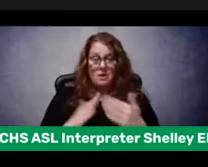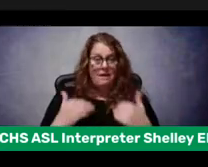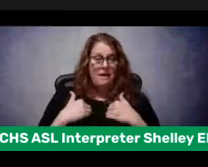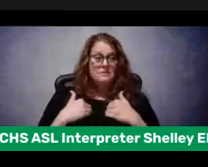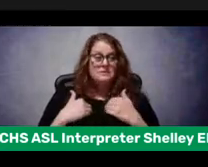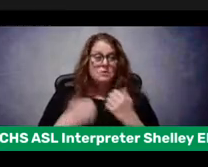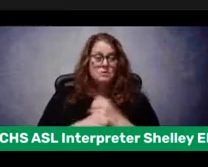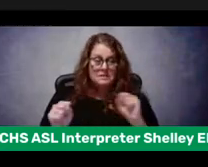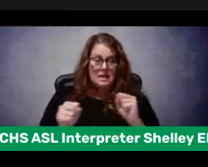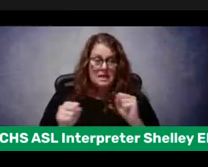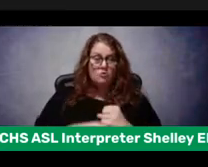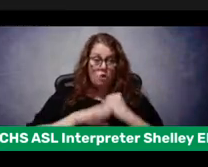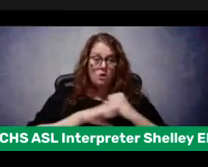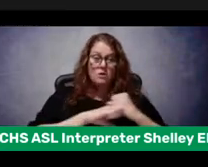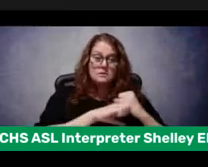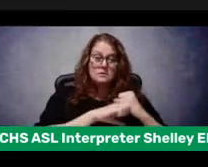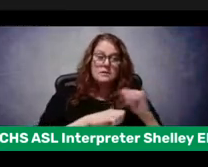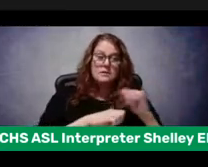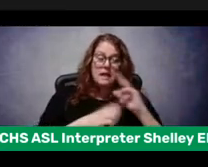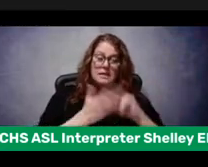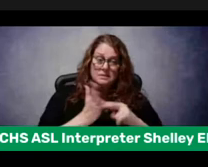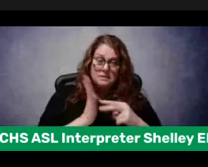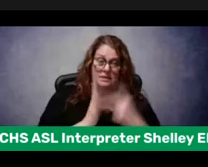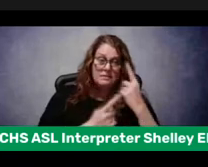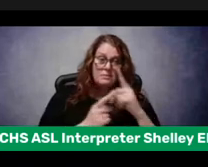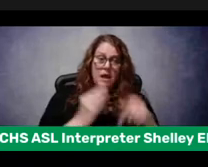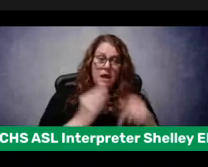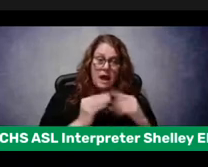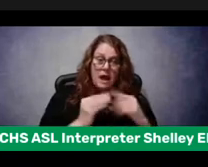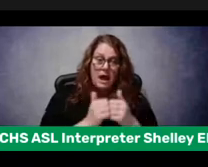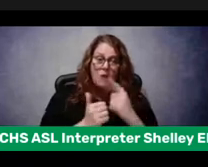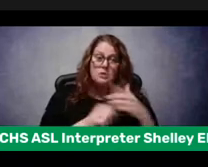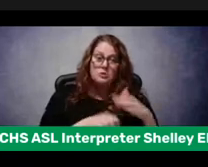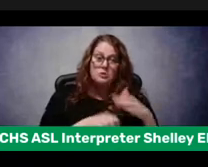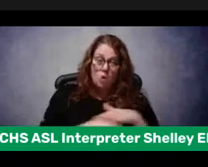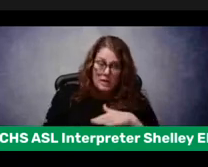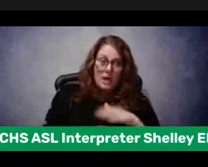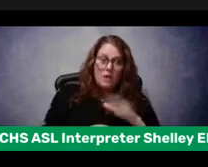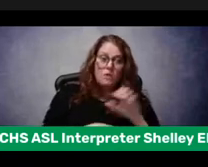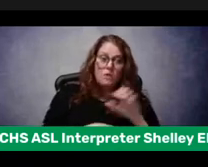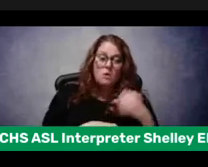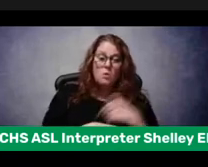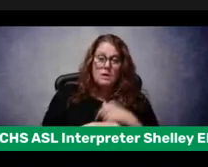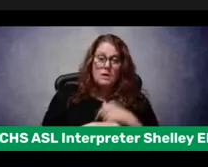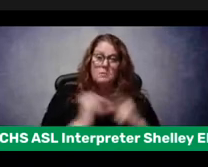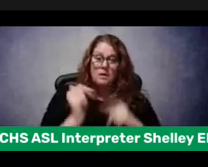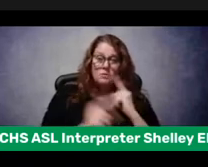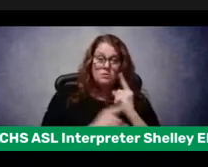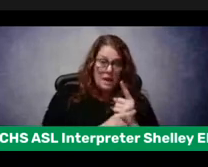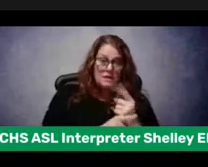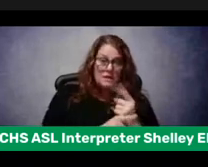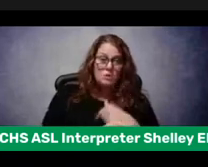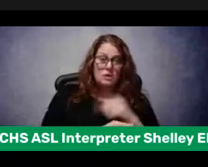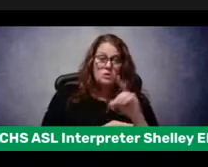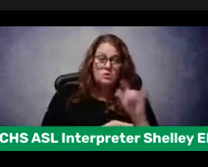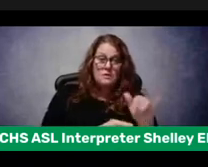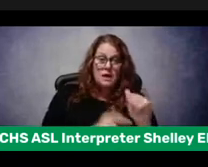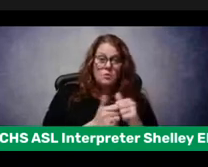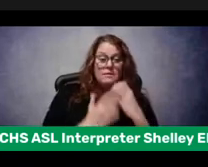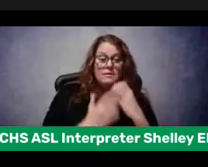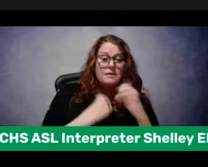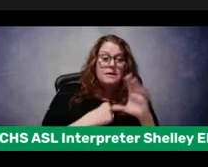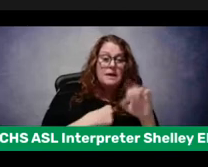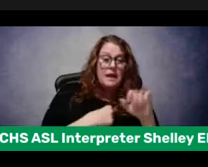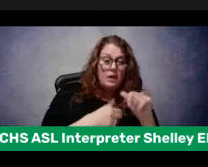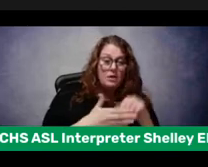safeguards, that intentionally is thinking about how we slow down so that we build right, so that we do so with care in our hearts while we're